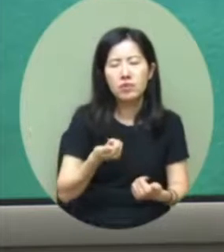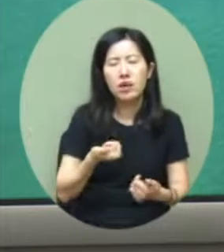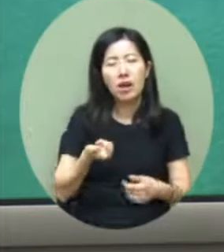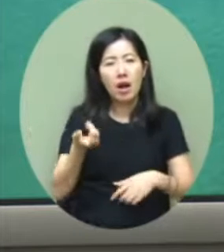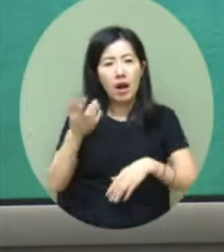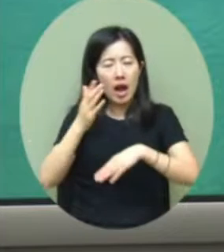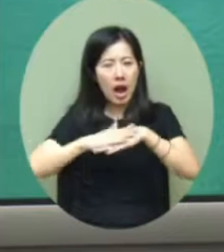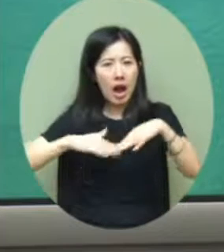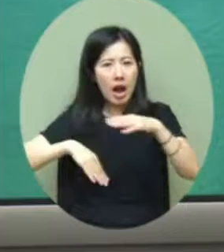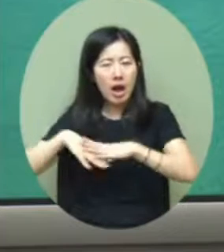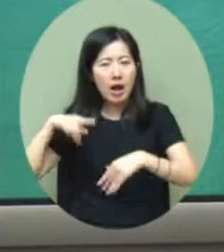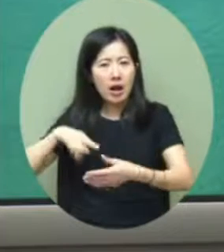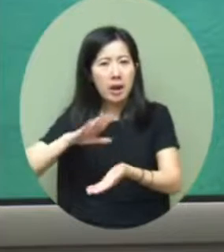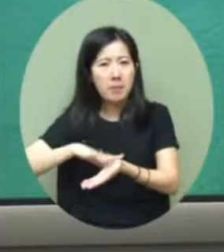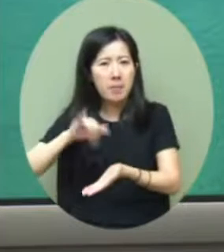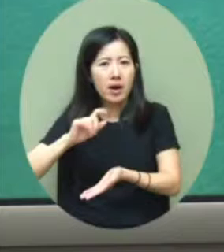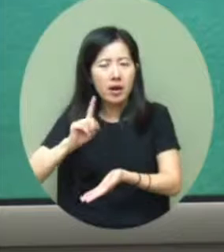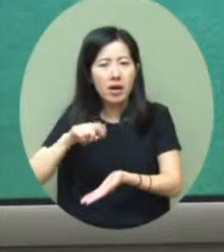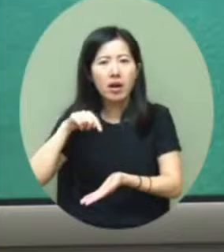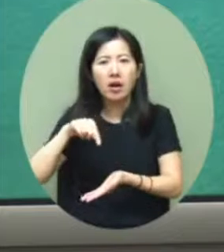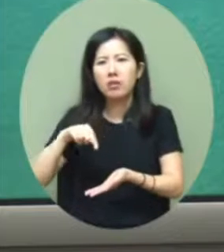law.